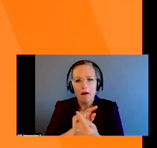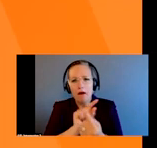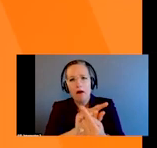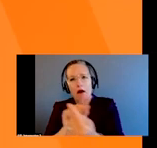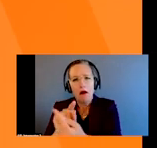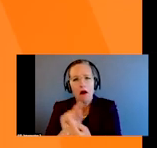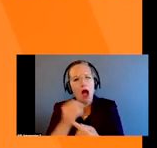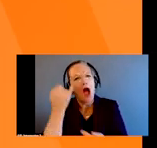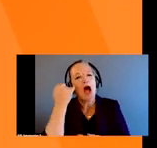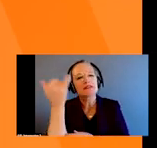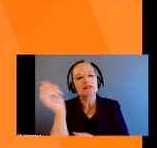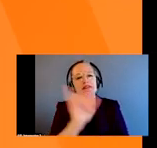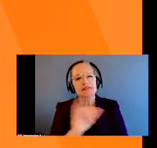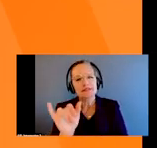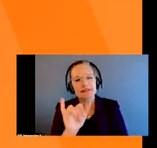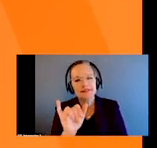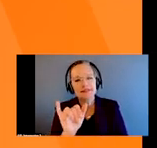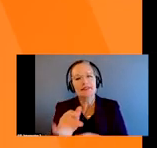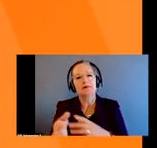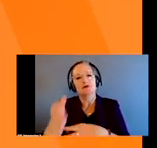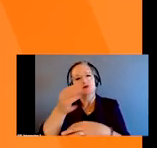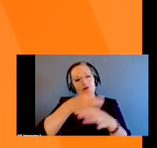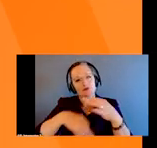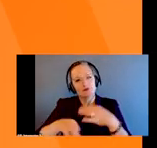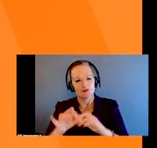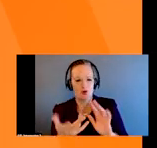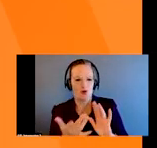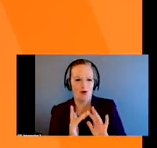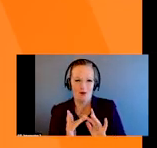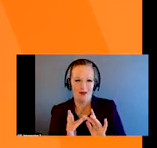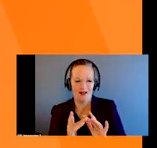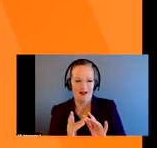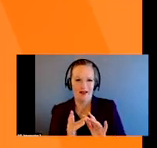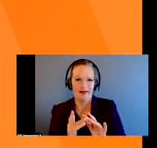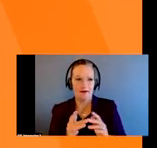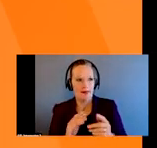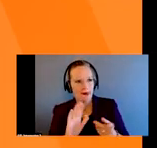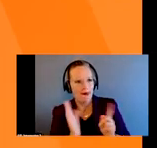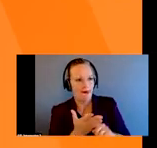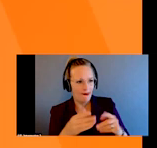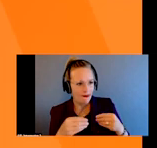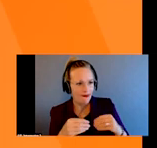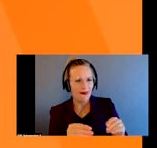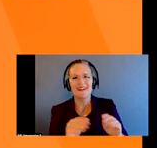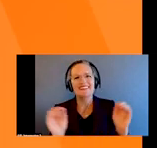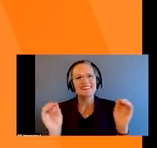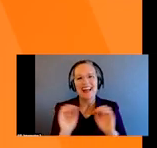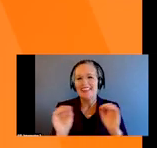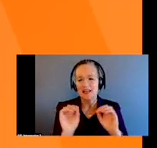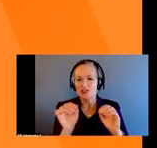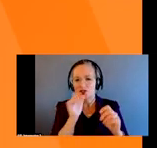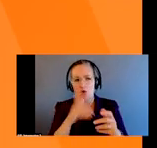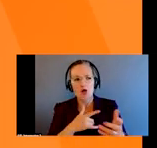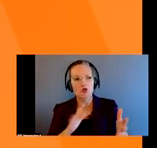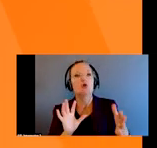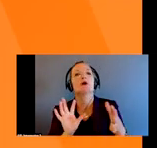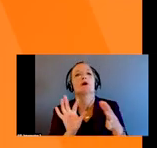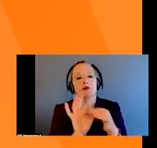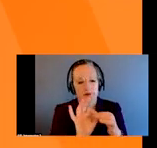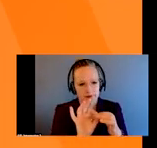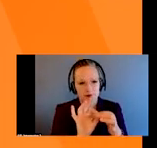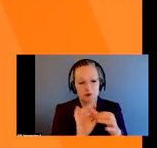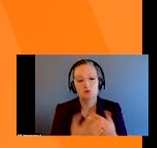selling them anything. I am just trying to talk to them. And I can use the filters to refine that list